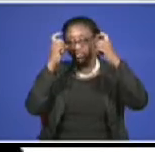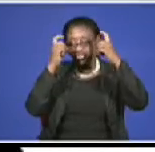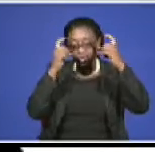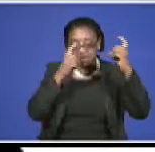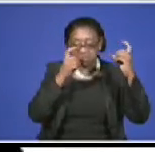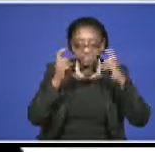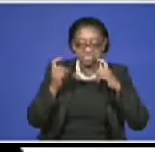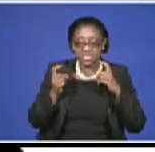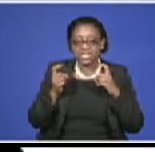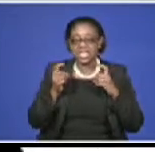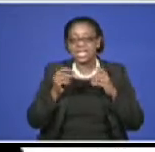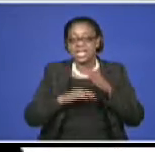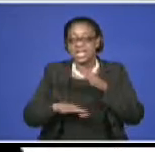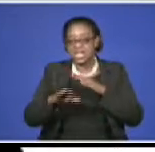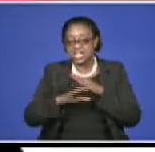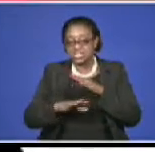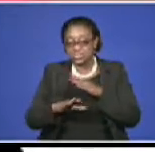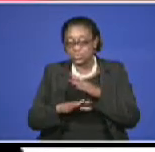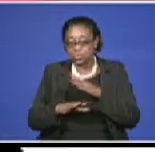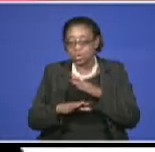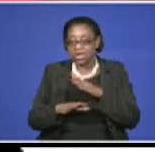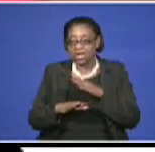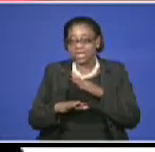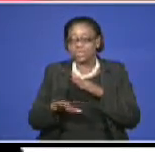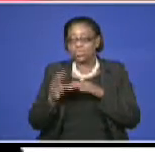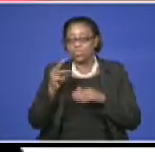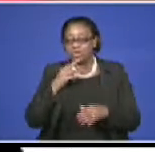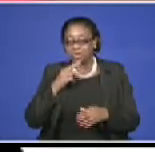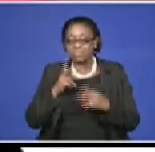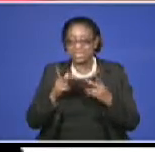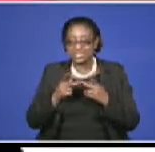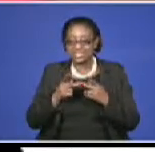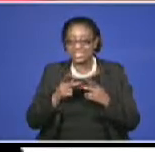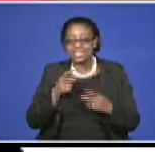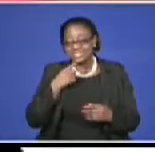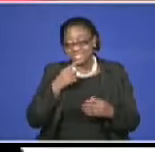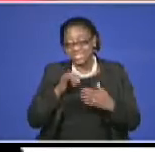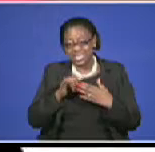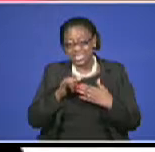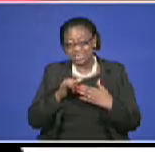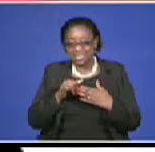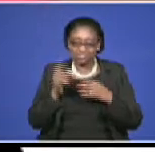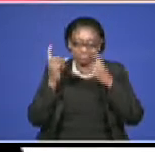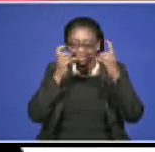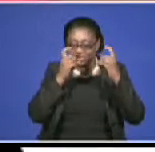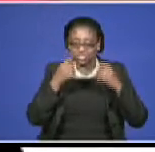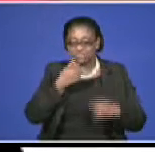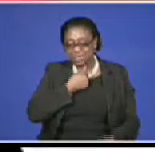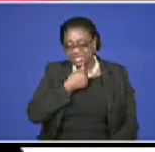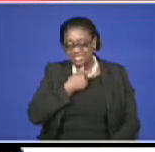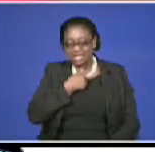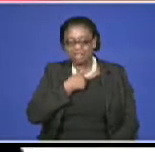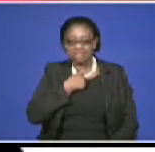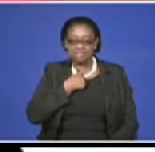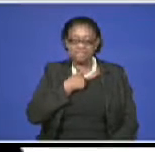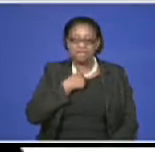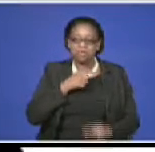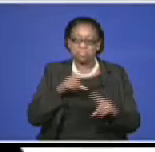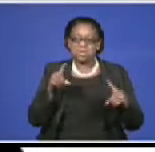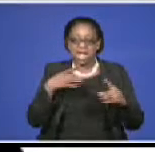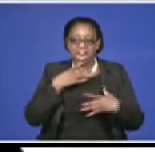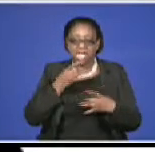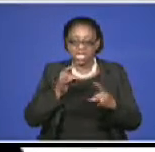and also for the underwater cinematography. So it varies since I freelance, so it always changes, but always focusing on